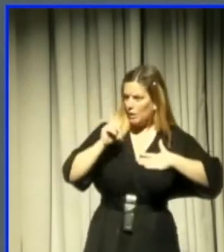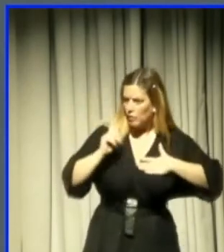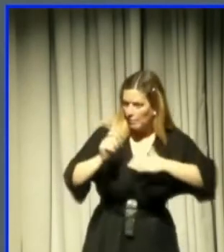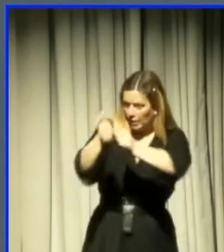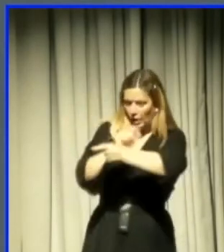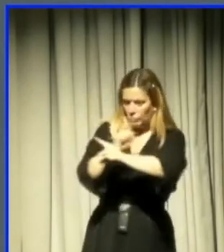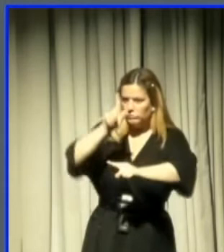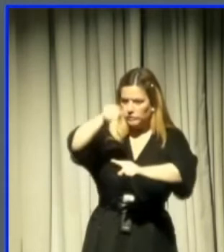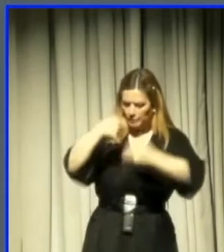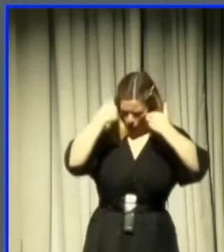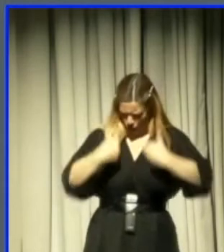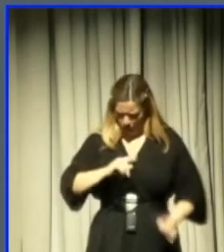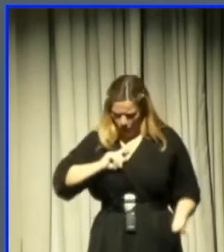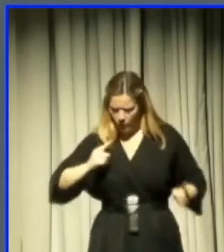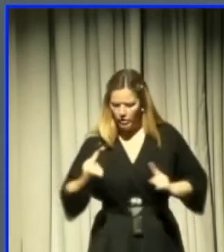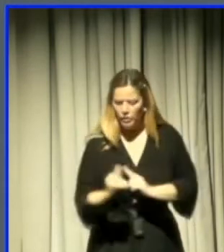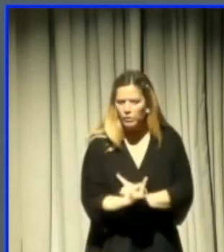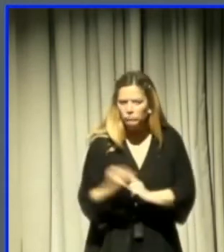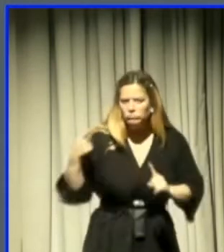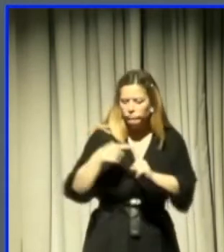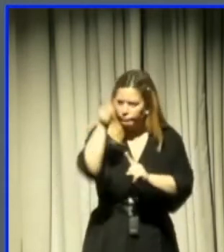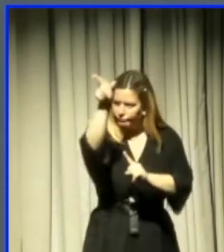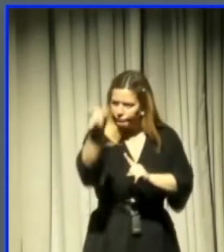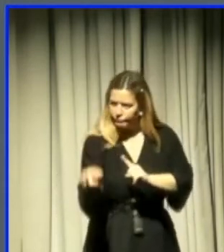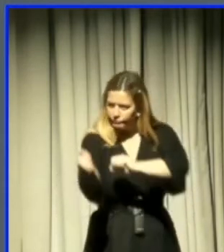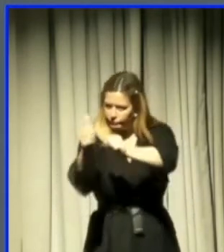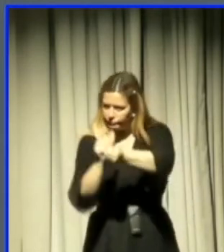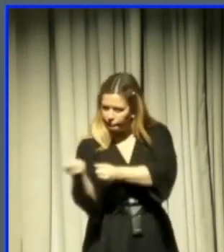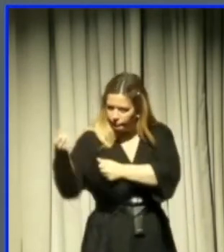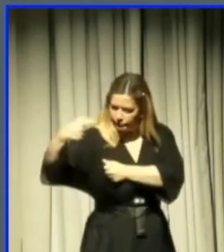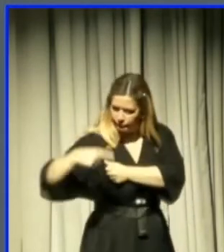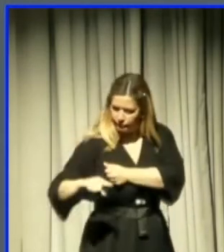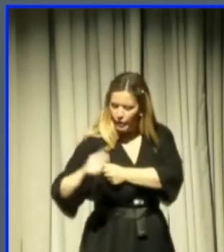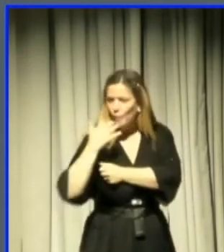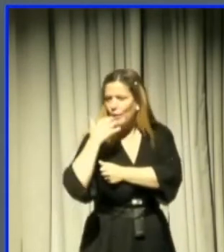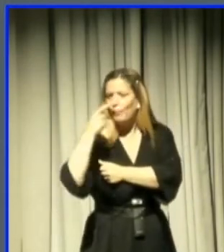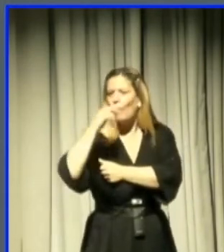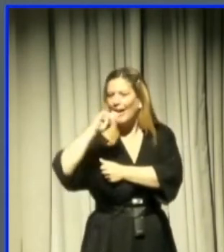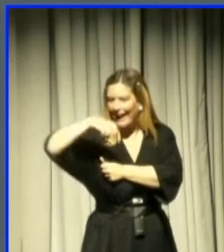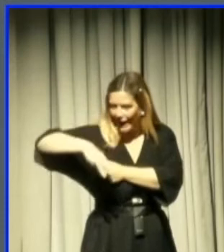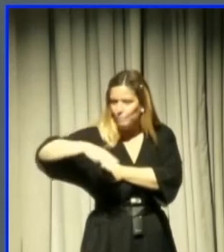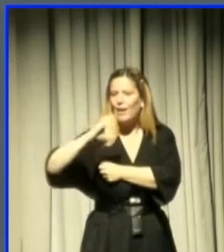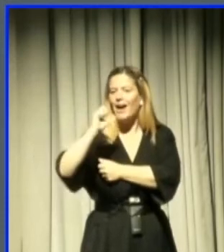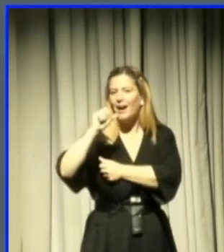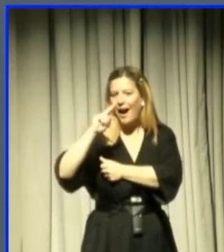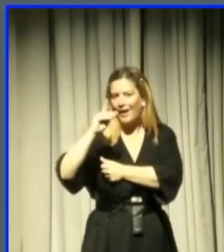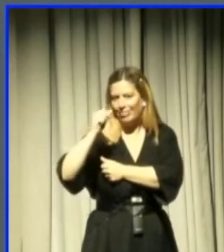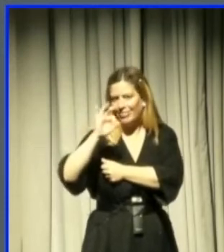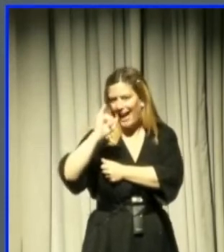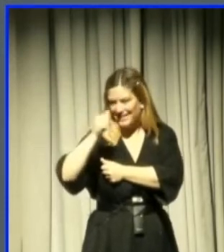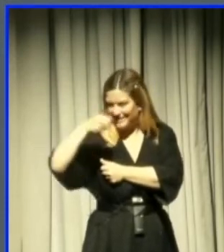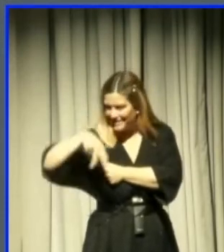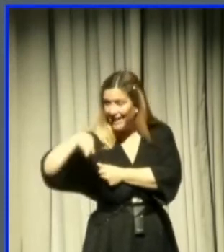bodies to look like, for instance, Kim Kardashian. So, and this phenomenon has been defined by Jaya Tolentino in a beautiful New Yorker